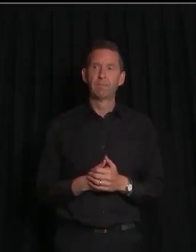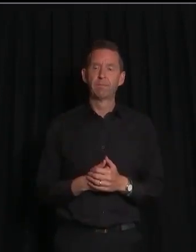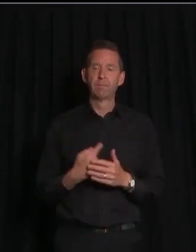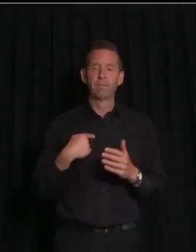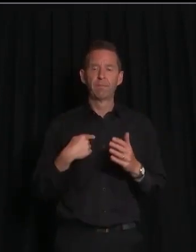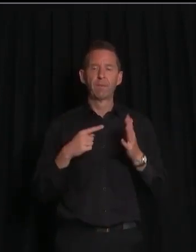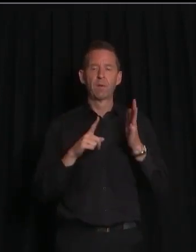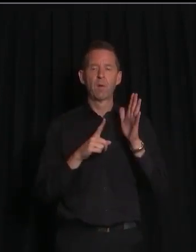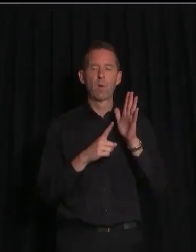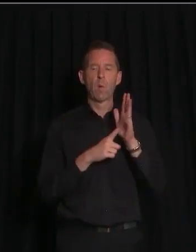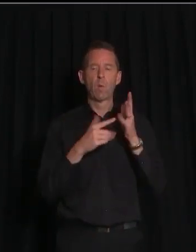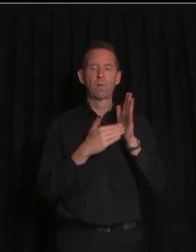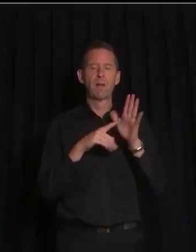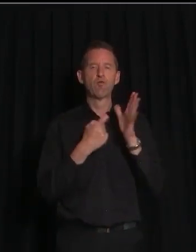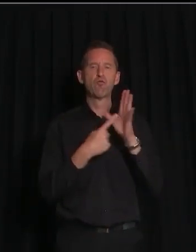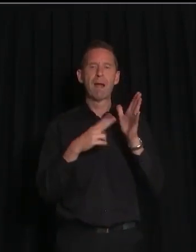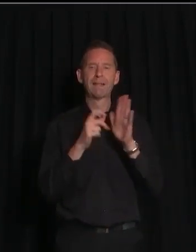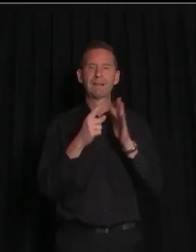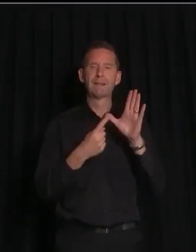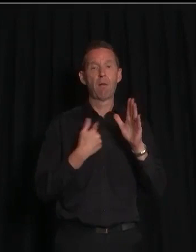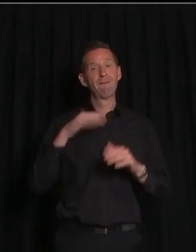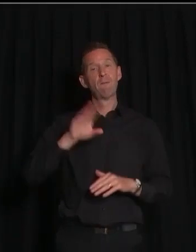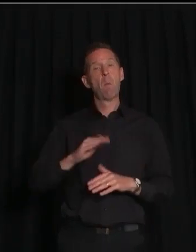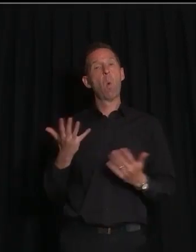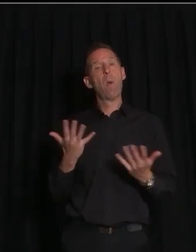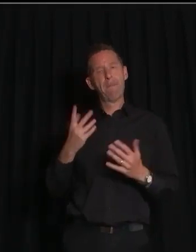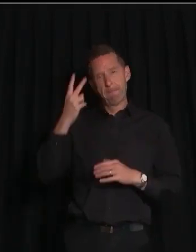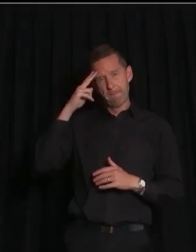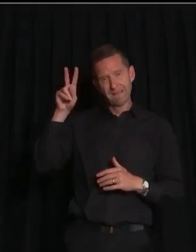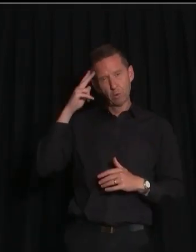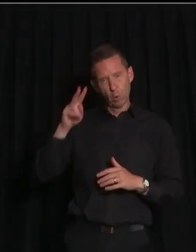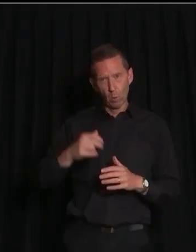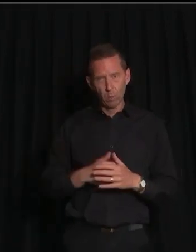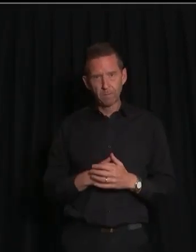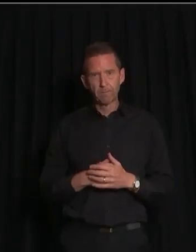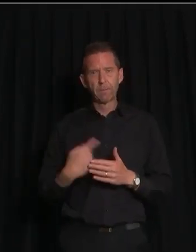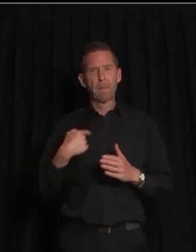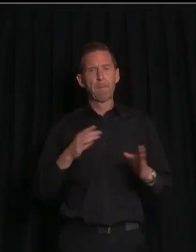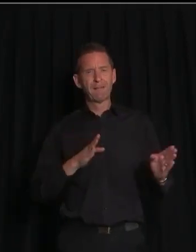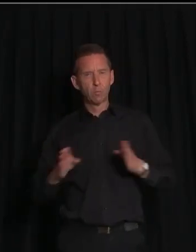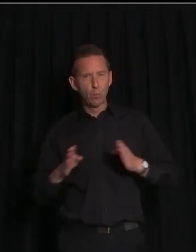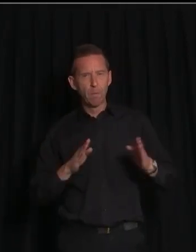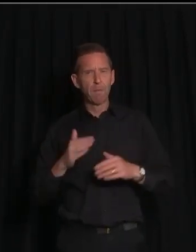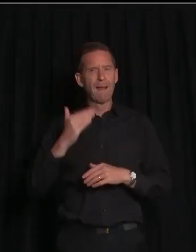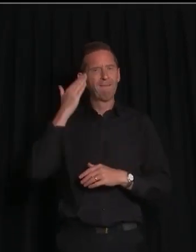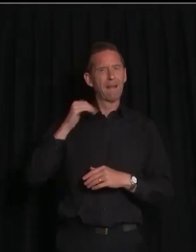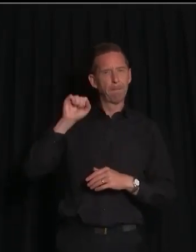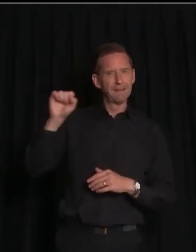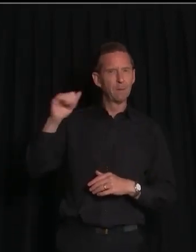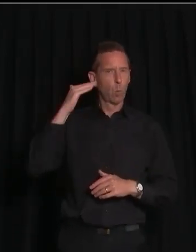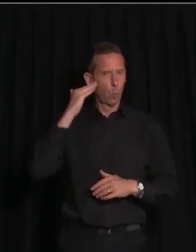Luz Aranda. I'm based in Mexico. I'm a bisexual feminist woman.